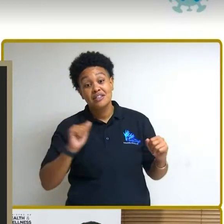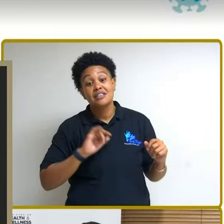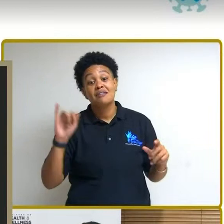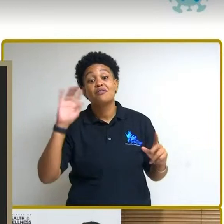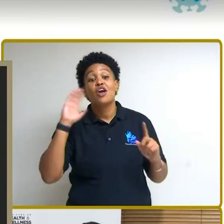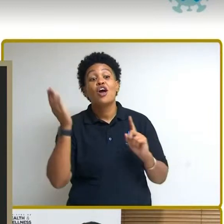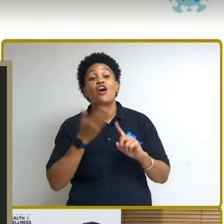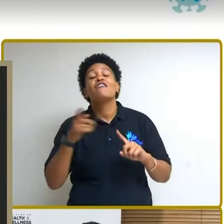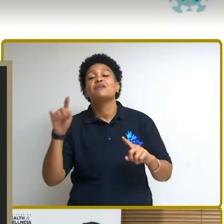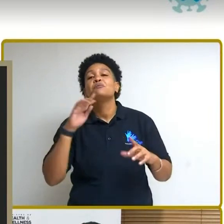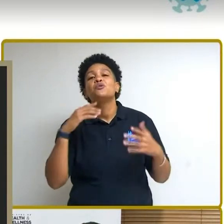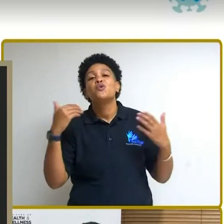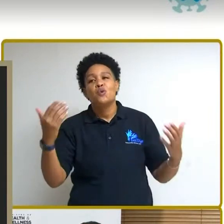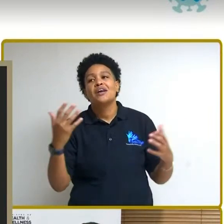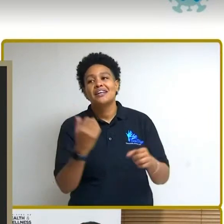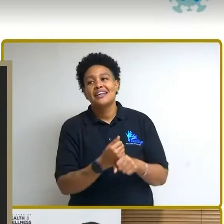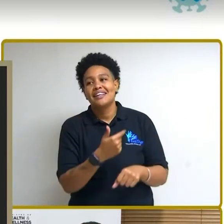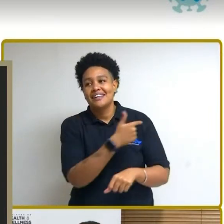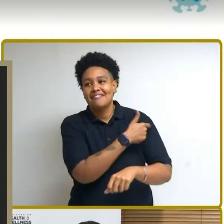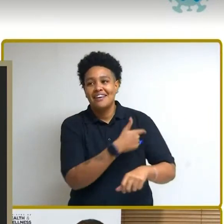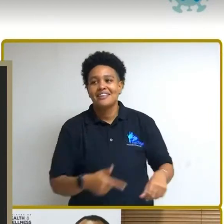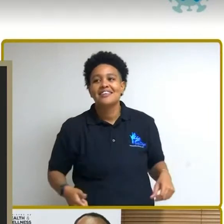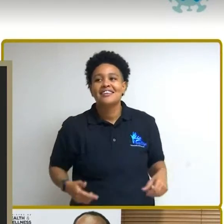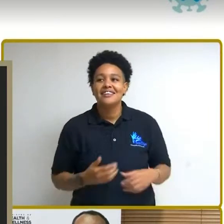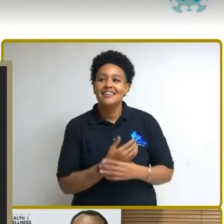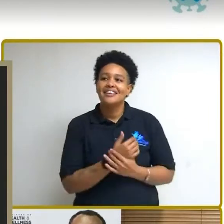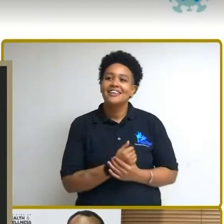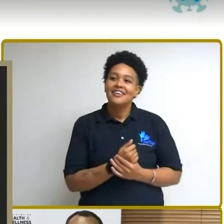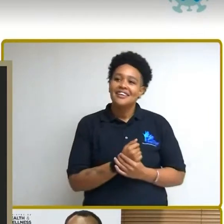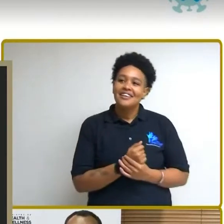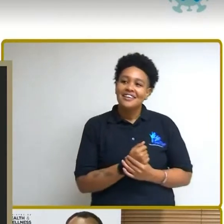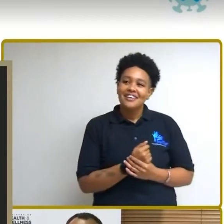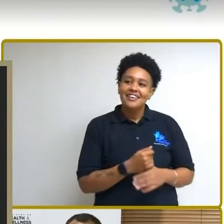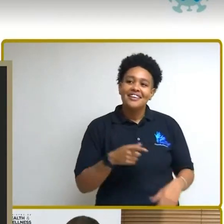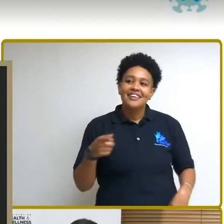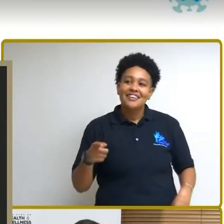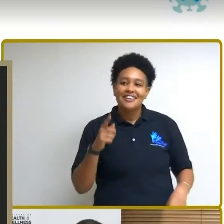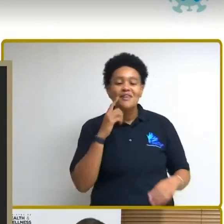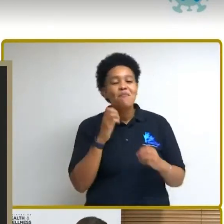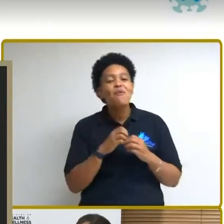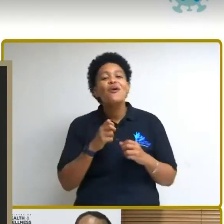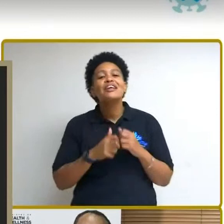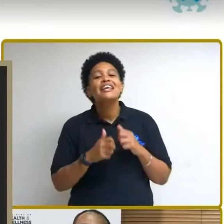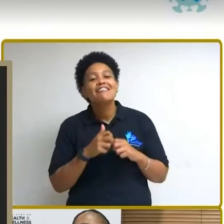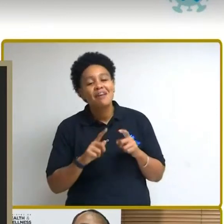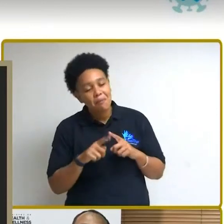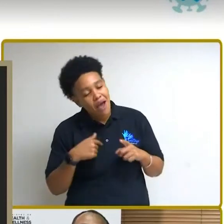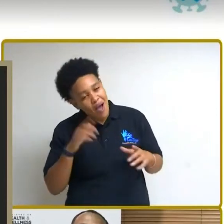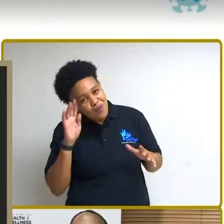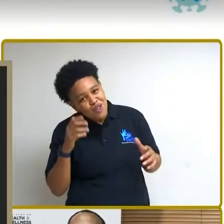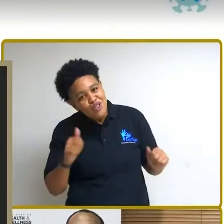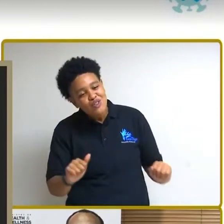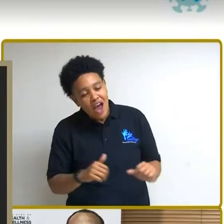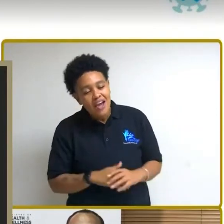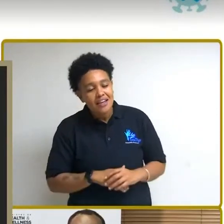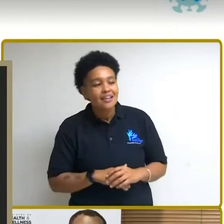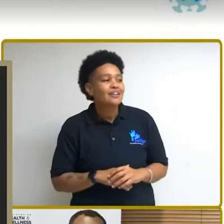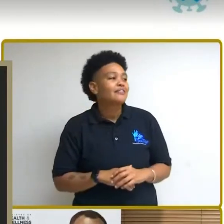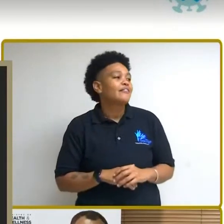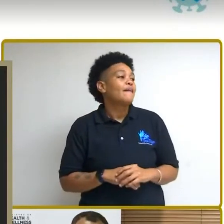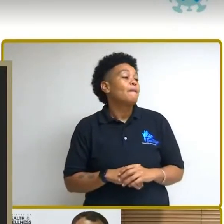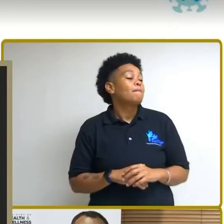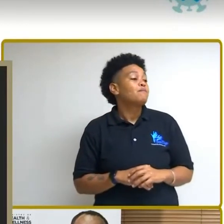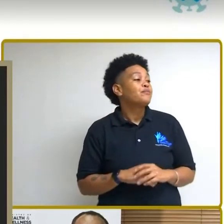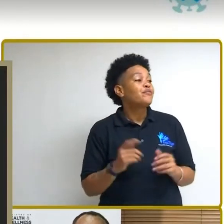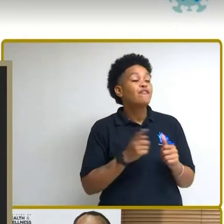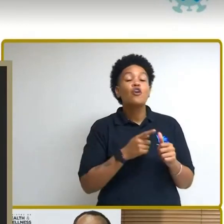you to convince them to take up the vaccine. This one is much more difficult, but it's moving. All right. Well, first of